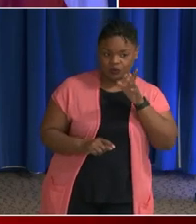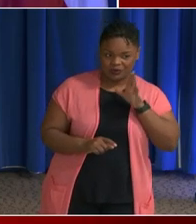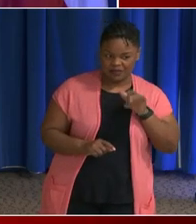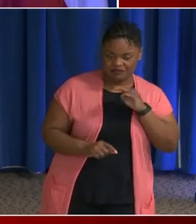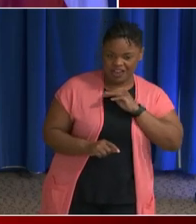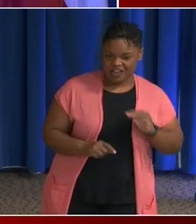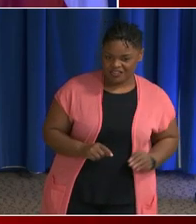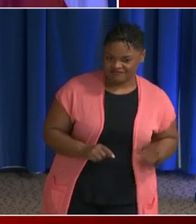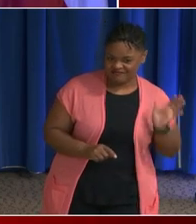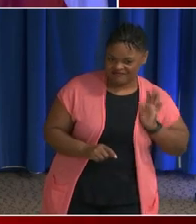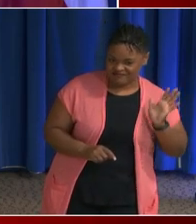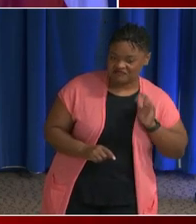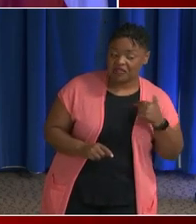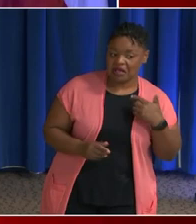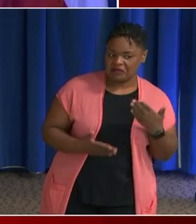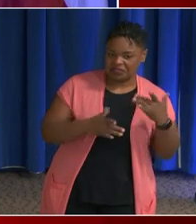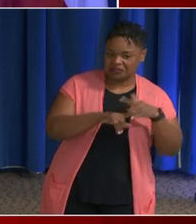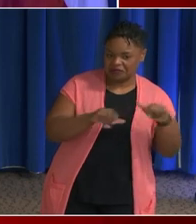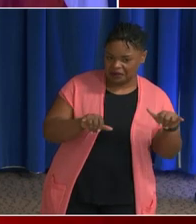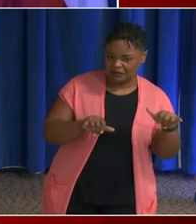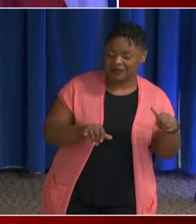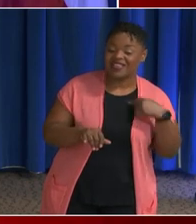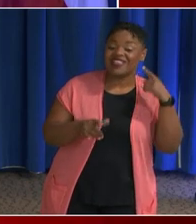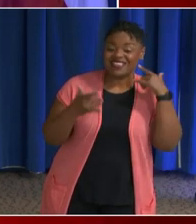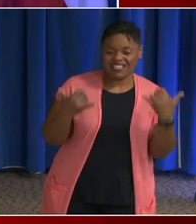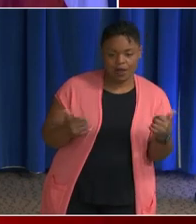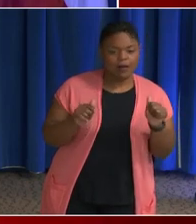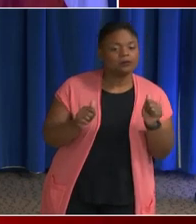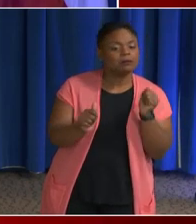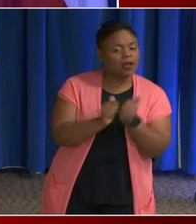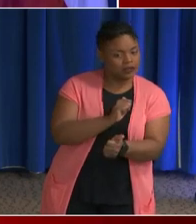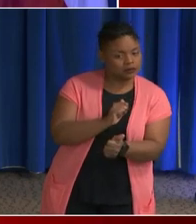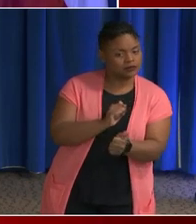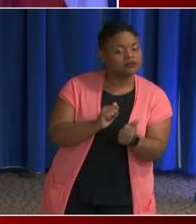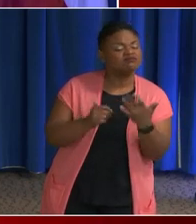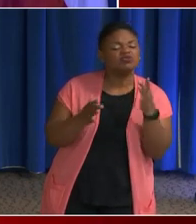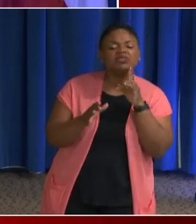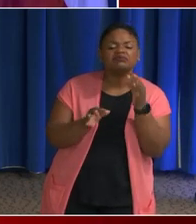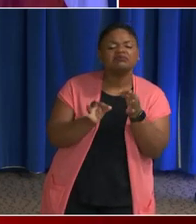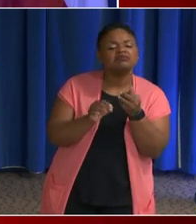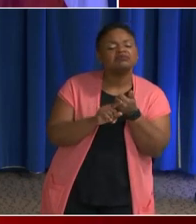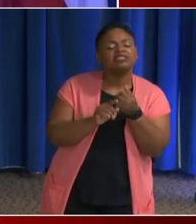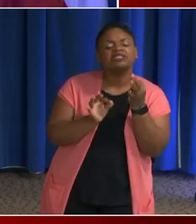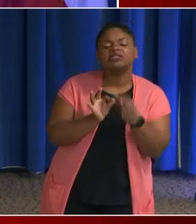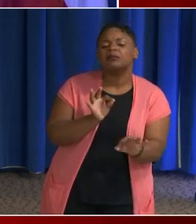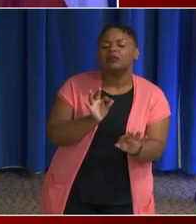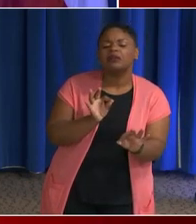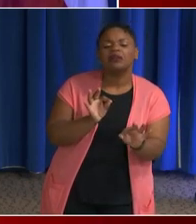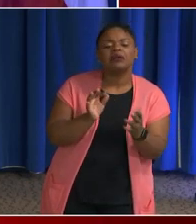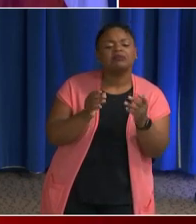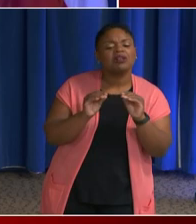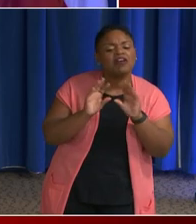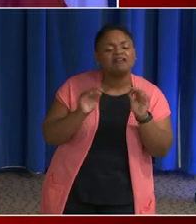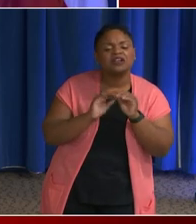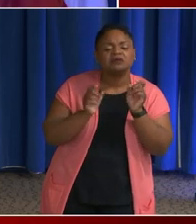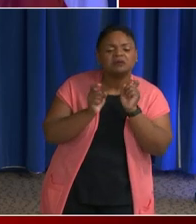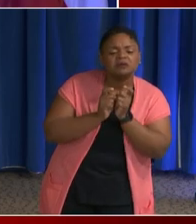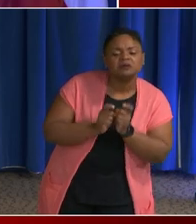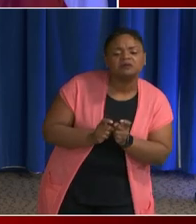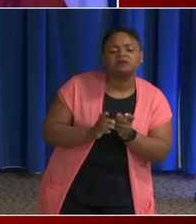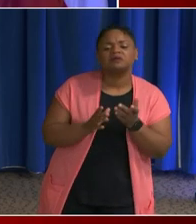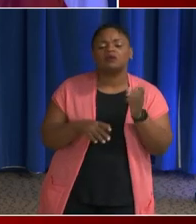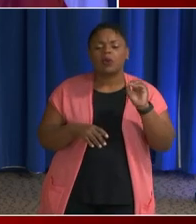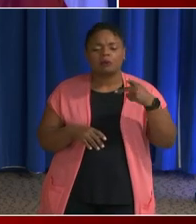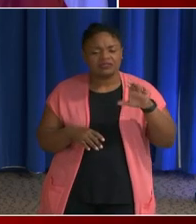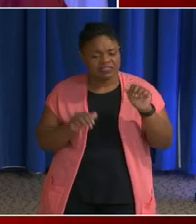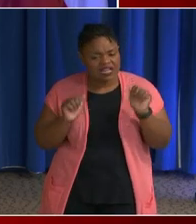good chance of passing now. I mean, it's a fairly simple change, but it makes it clear that OPC has unfettered access